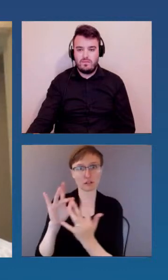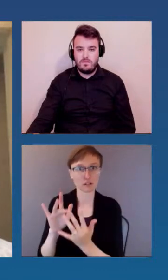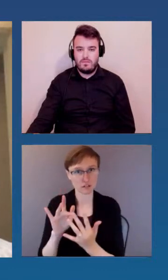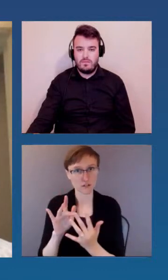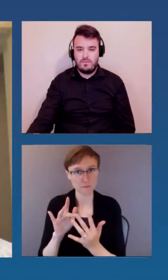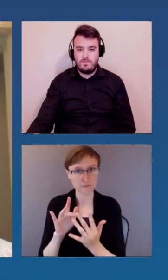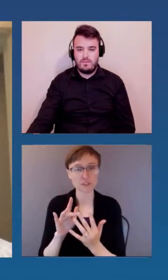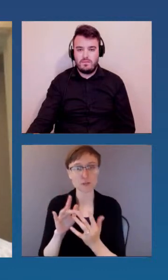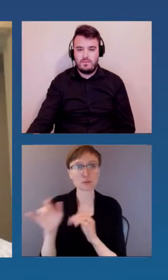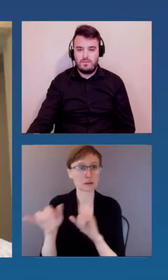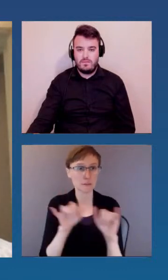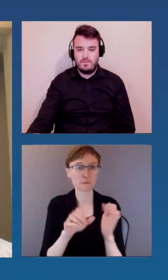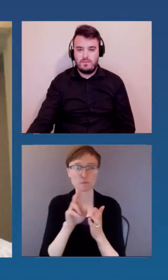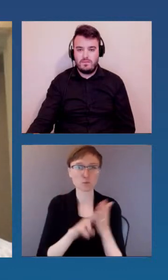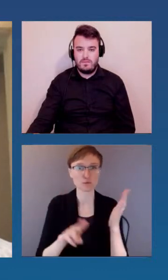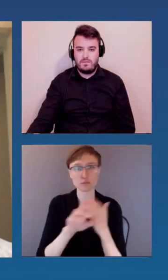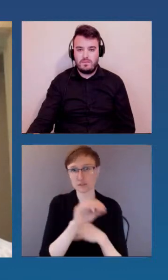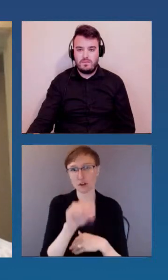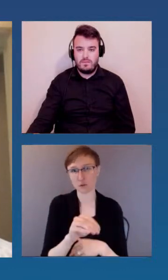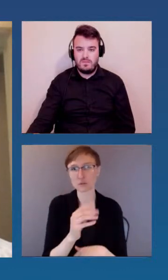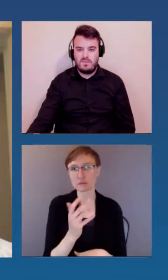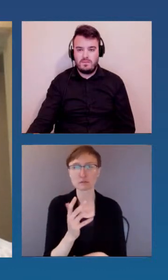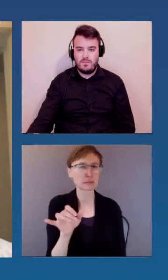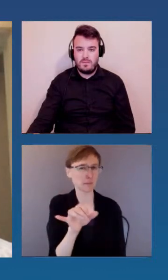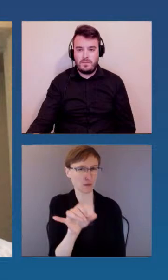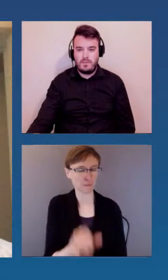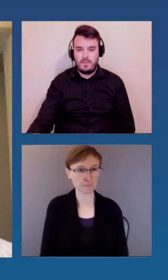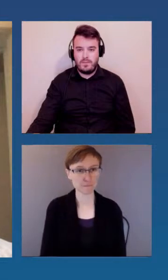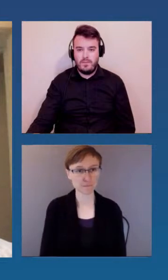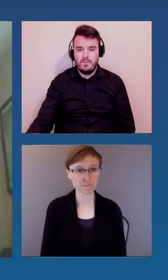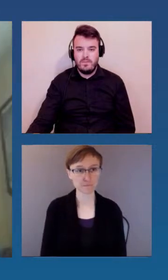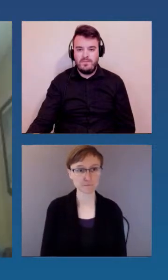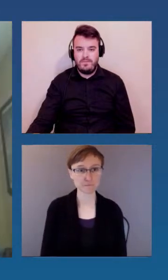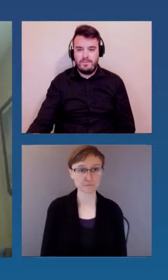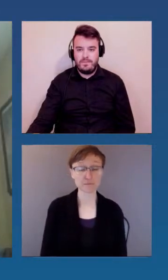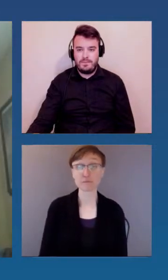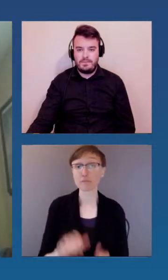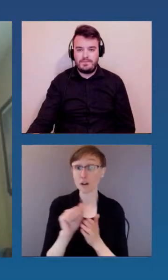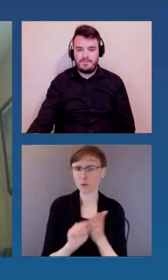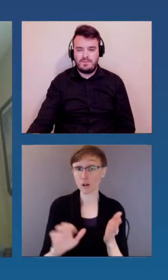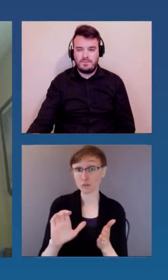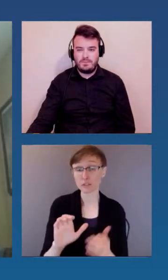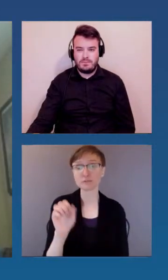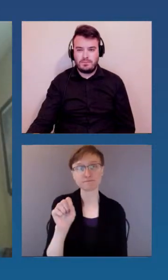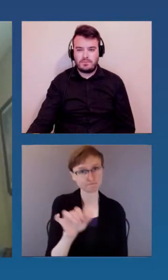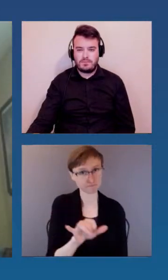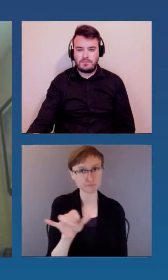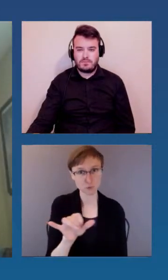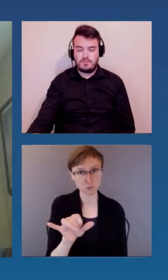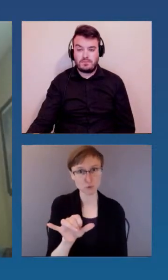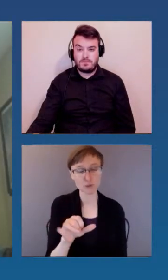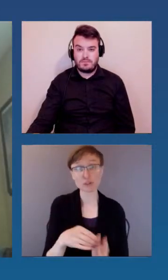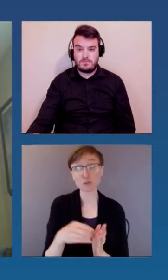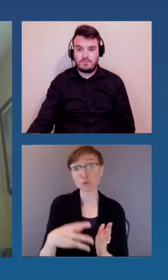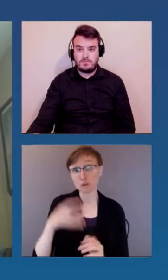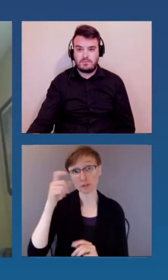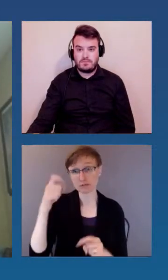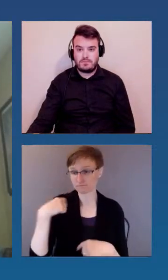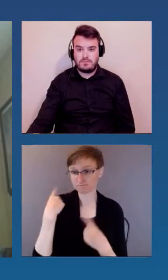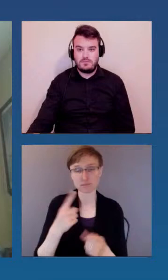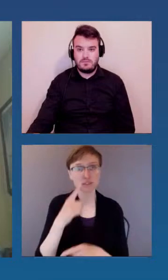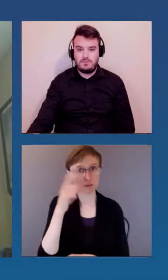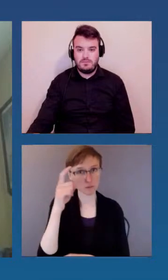that didn't have other options, both nationally and internationally within our residences. And